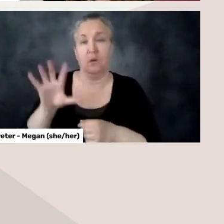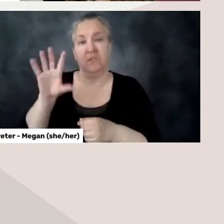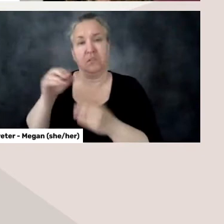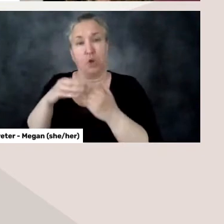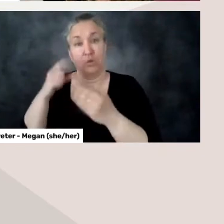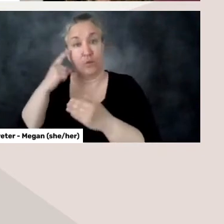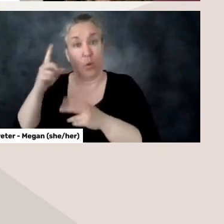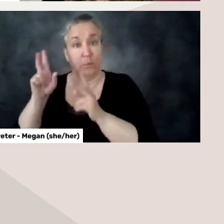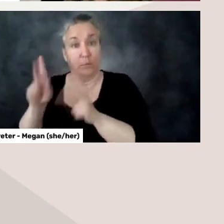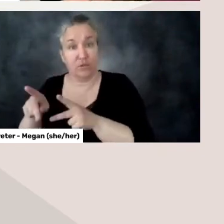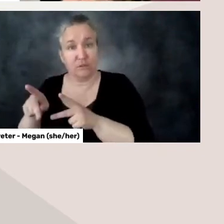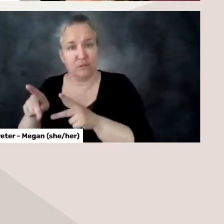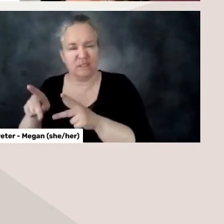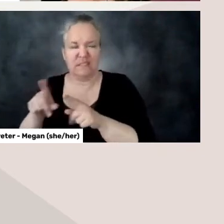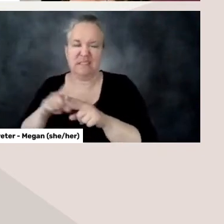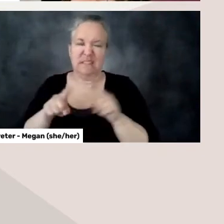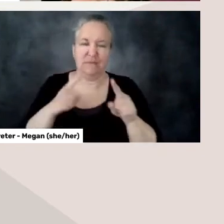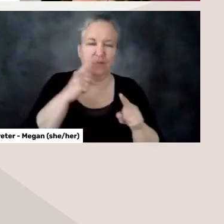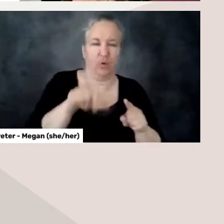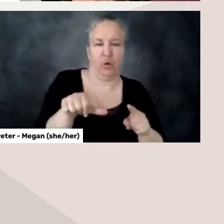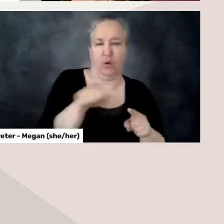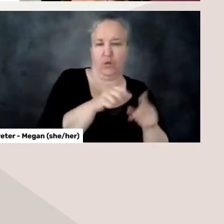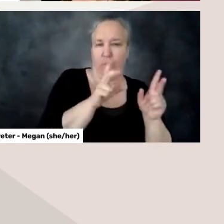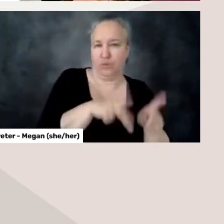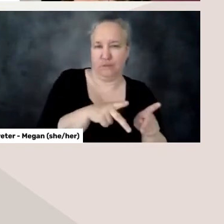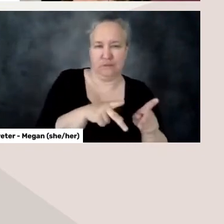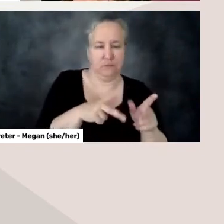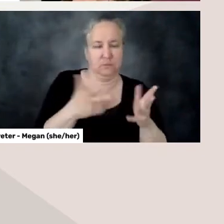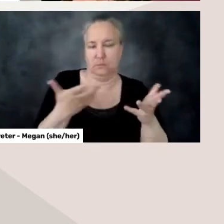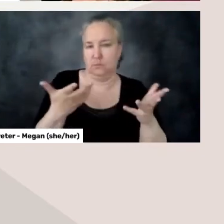very different for $15 to another person.